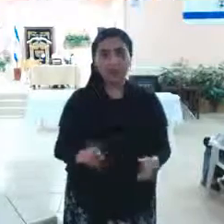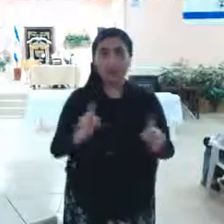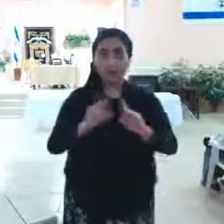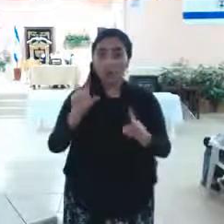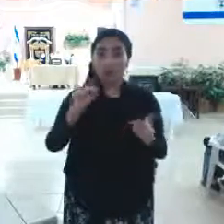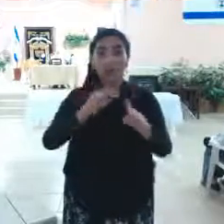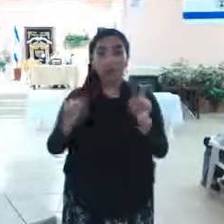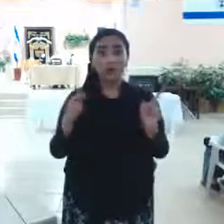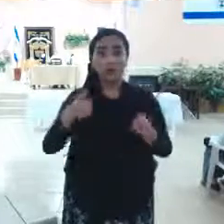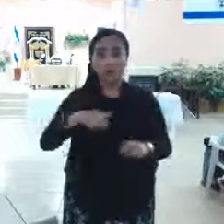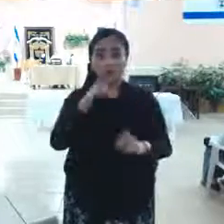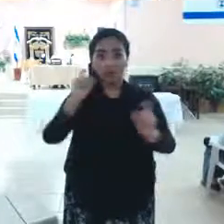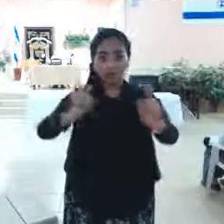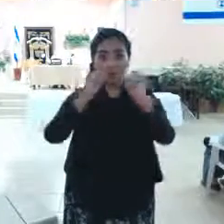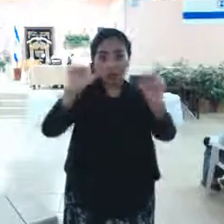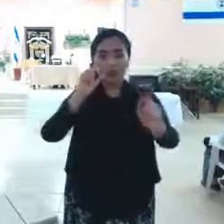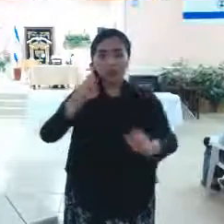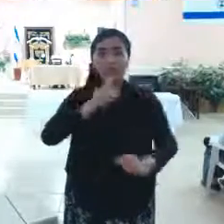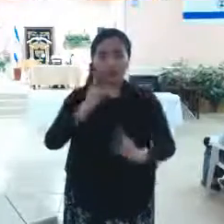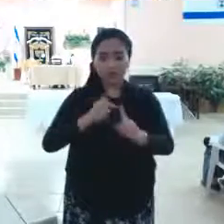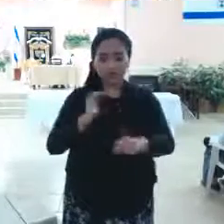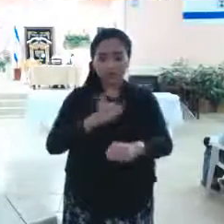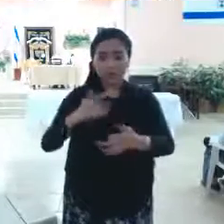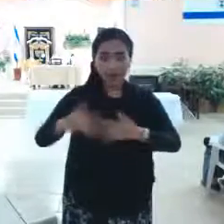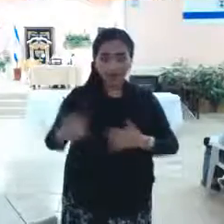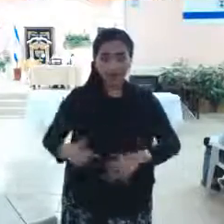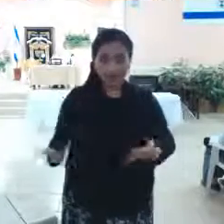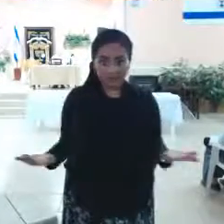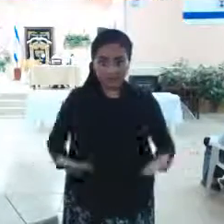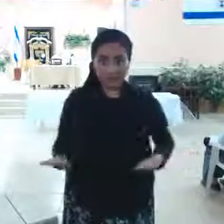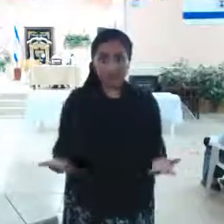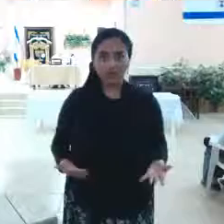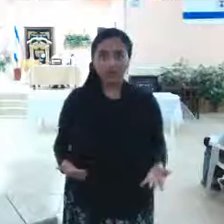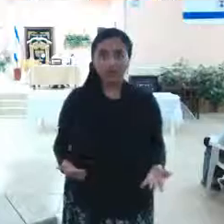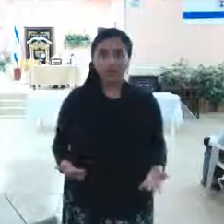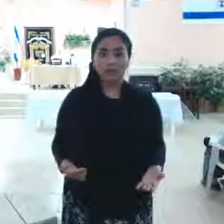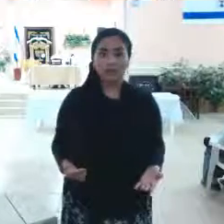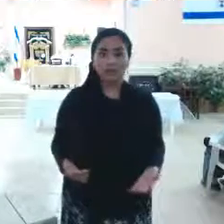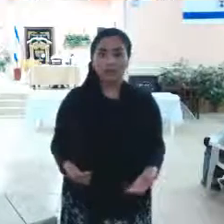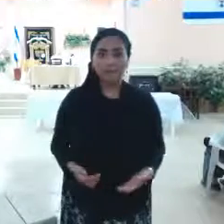Joshua says it, but the ones that we praise Yahweh with our whole heart here,